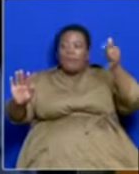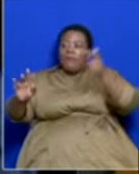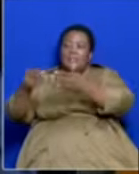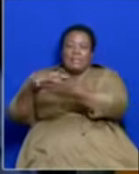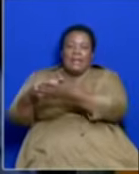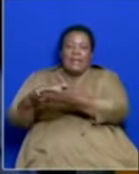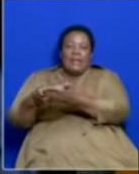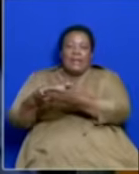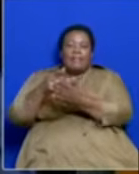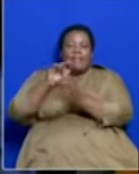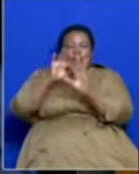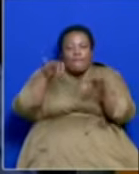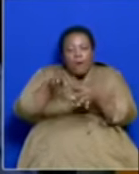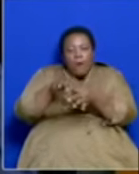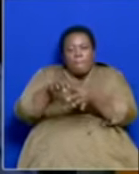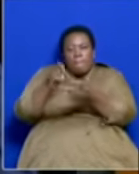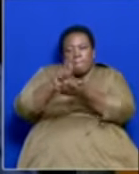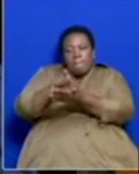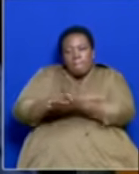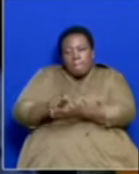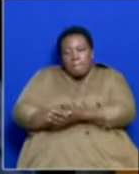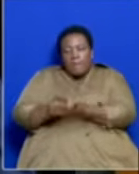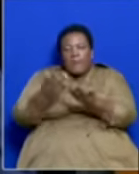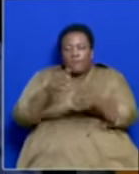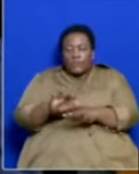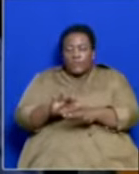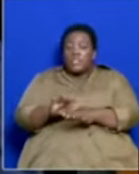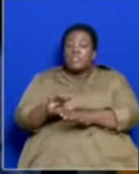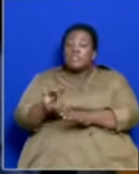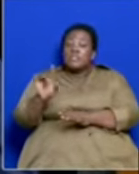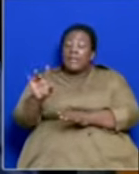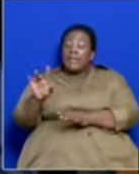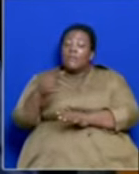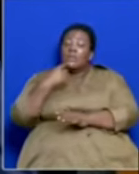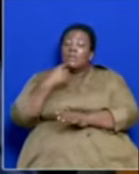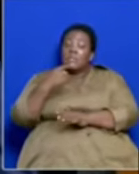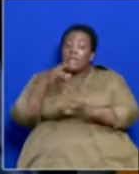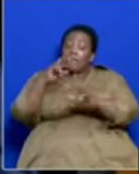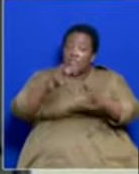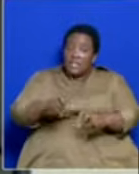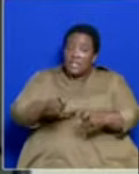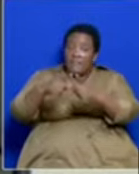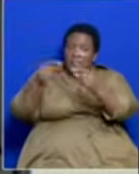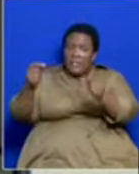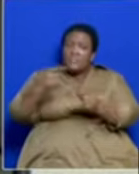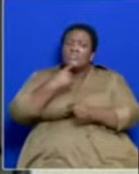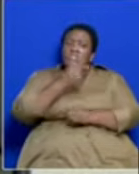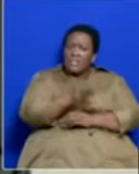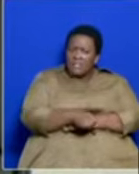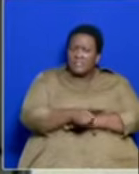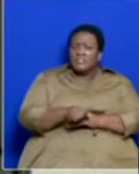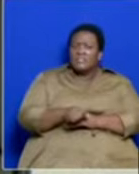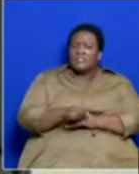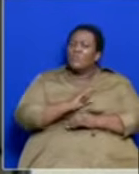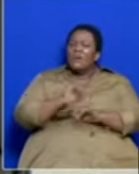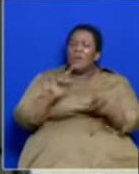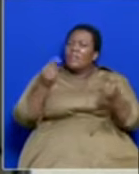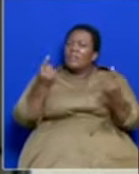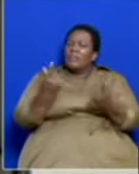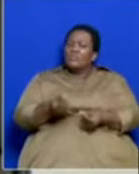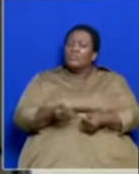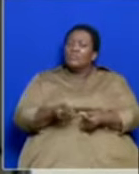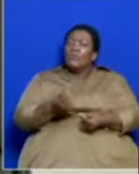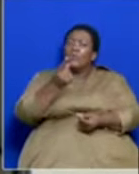And where it says, is the investigation complete? You say yes. Why can't you do that? Sitting here now, I don't understand